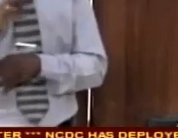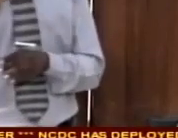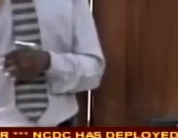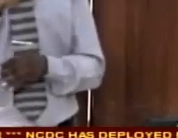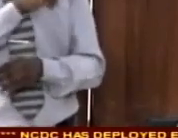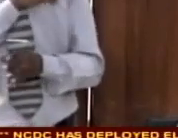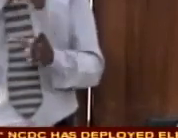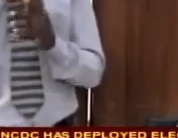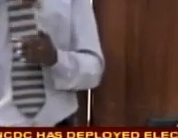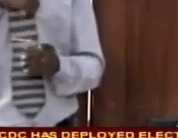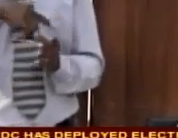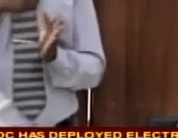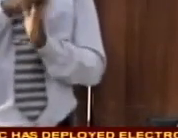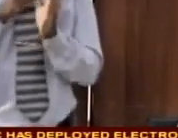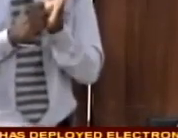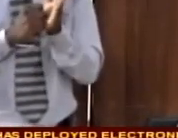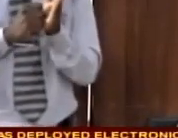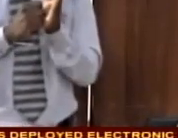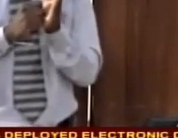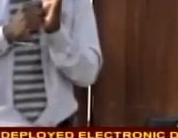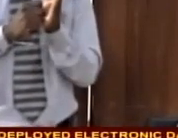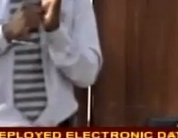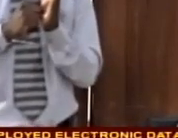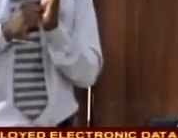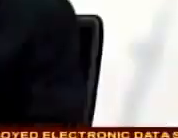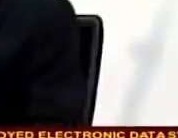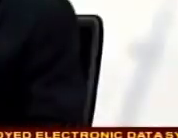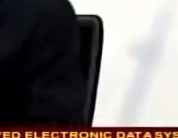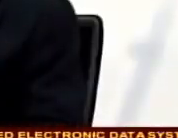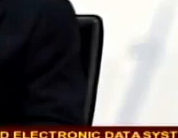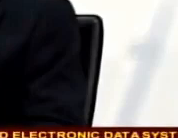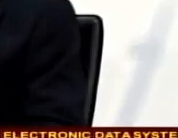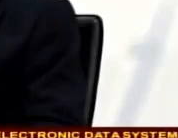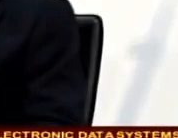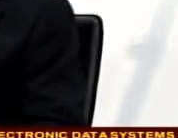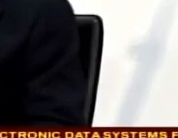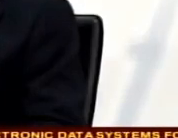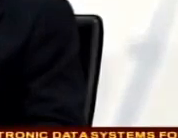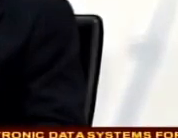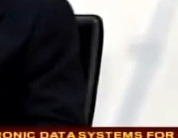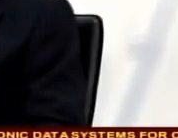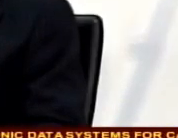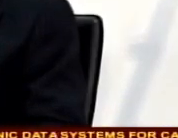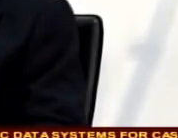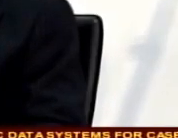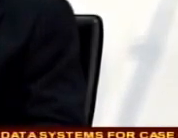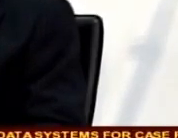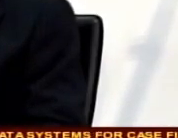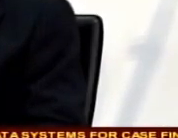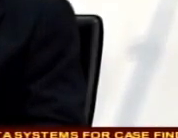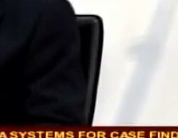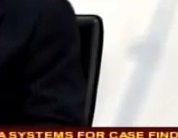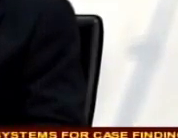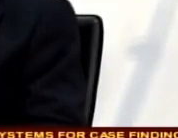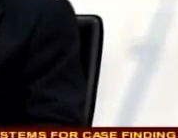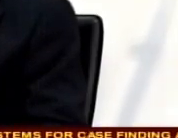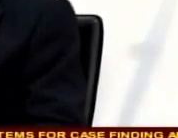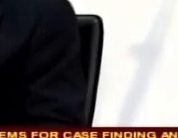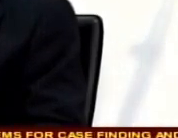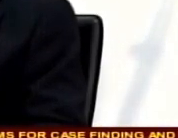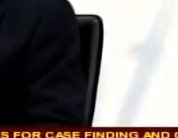State instruct area commanders and DPOs to stop journalists from returning home on Monday